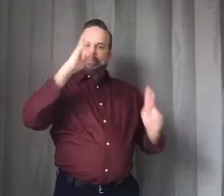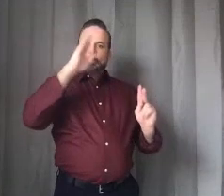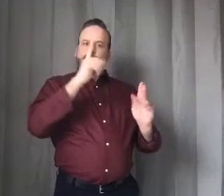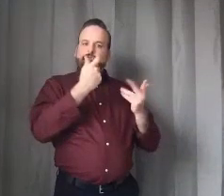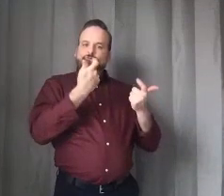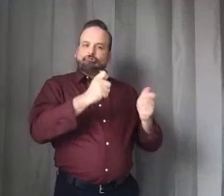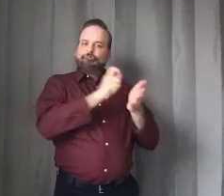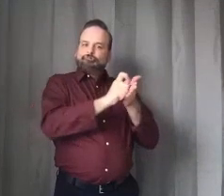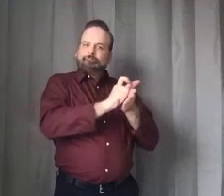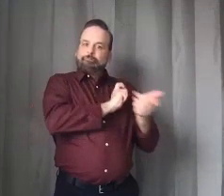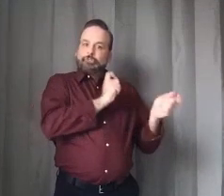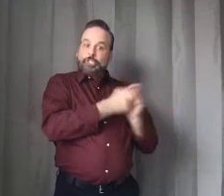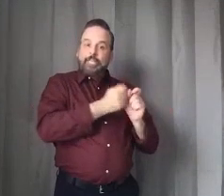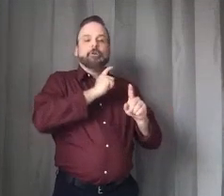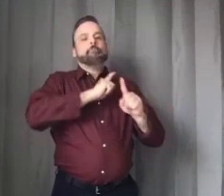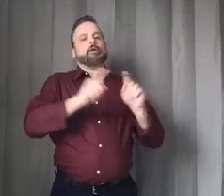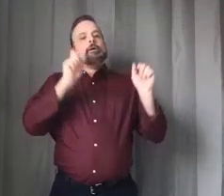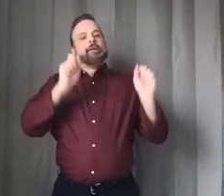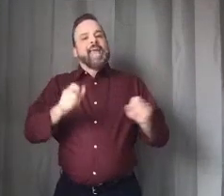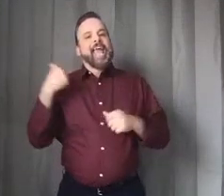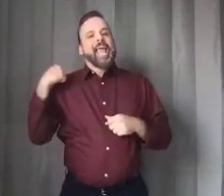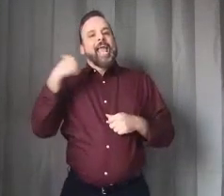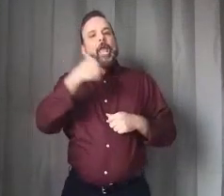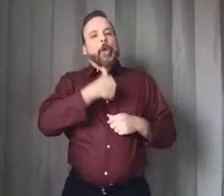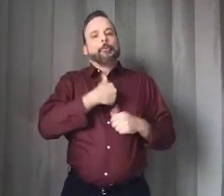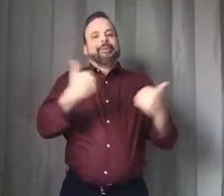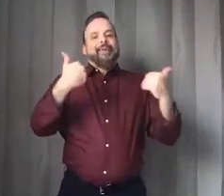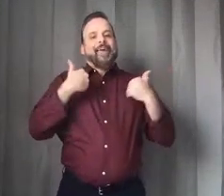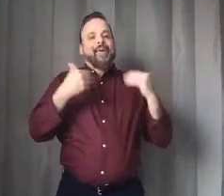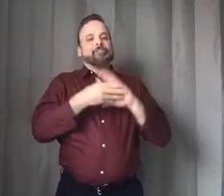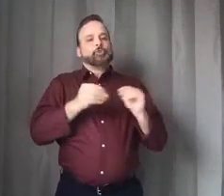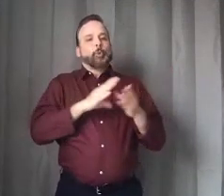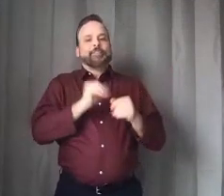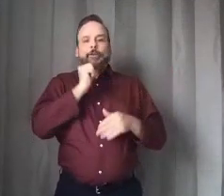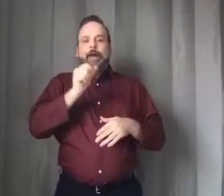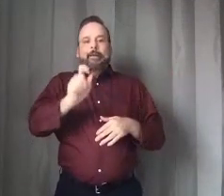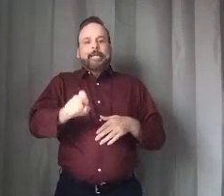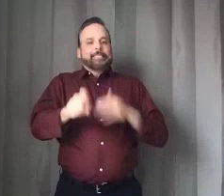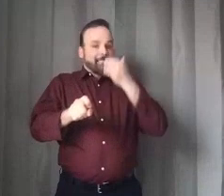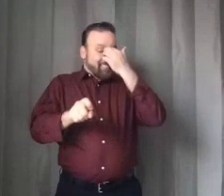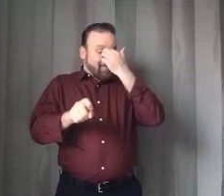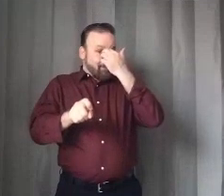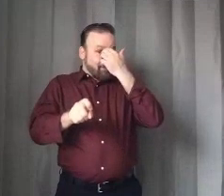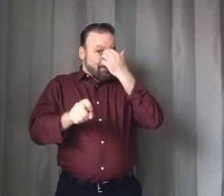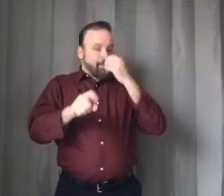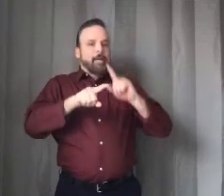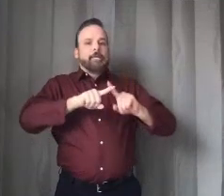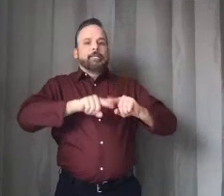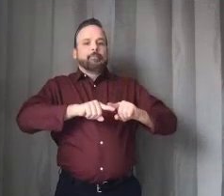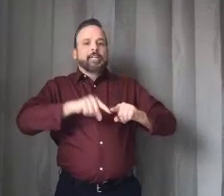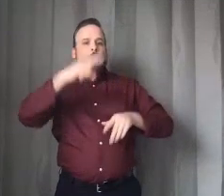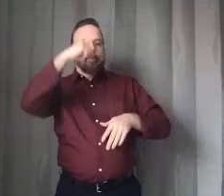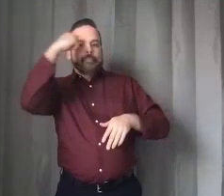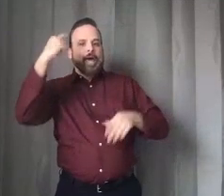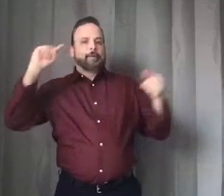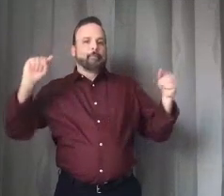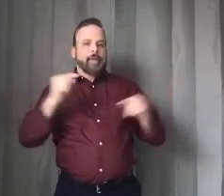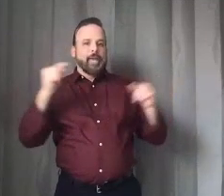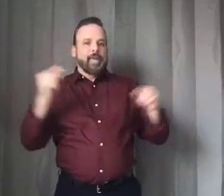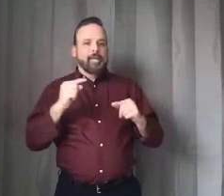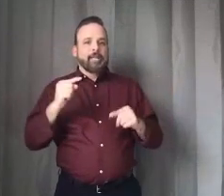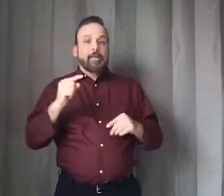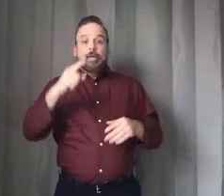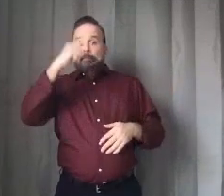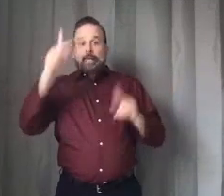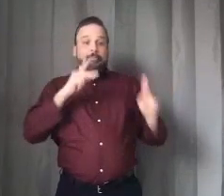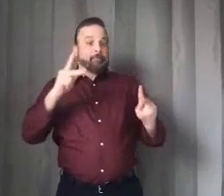like, can we have stories that are not necessarily dependent upon Black pain? Like, we do all kinds of stuff.